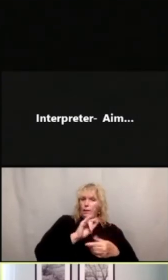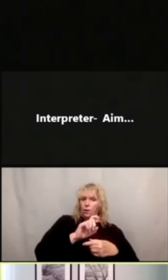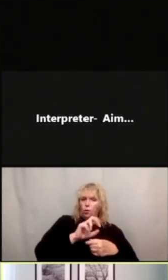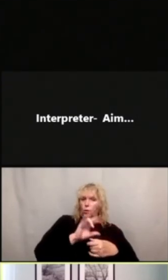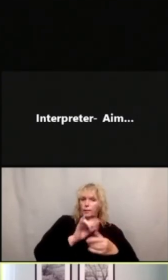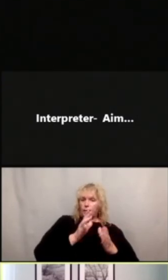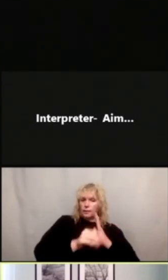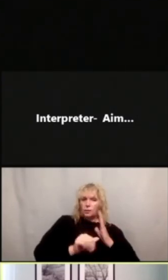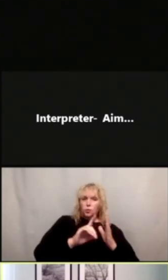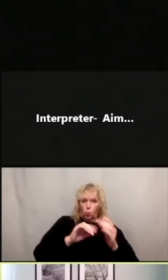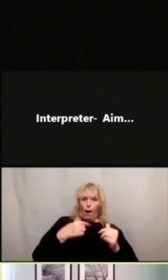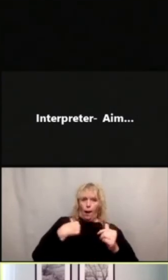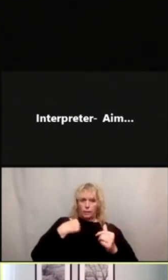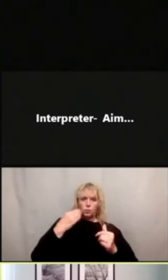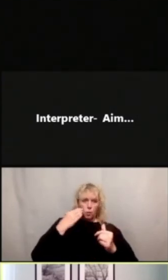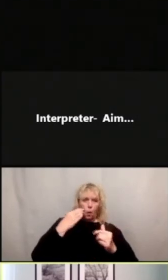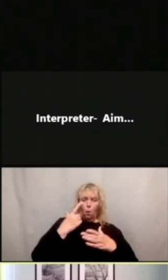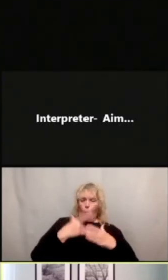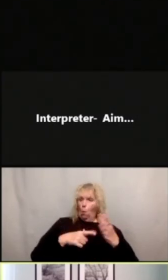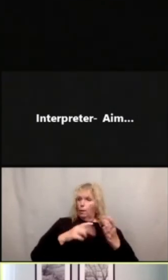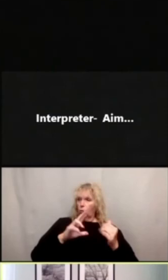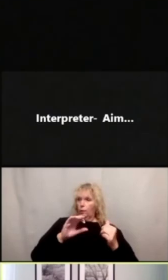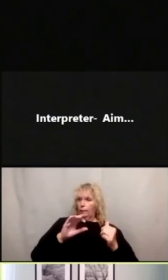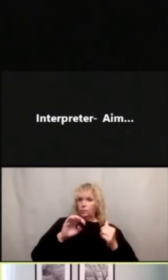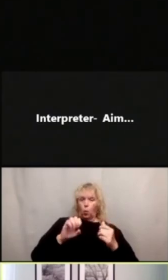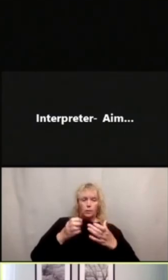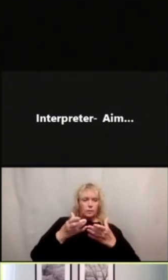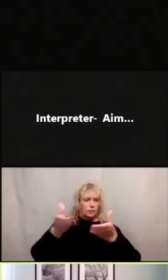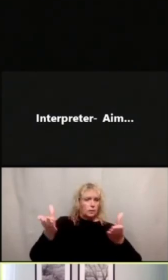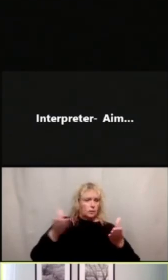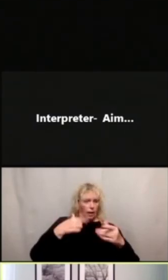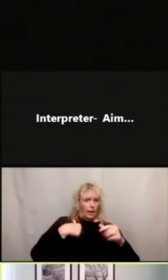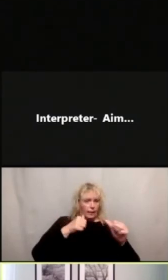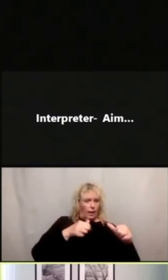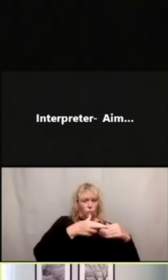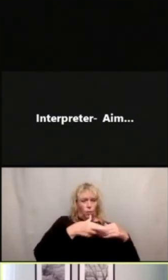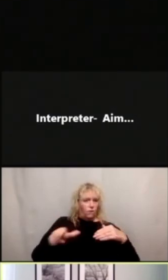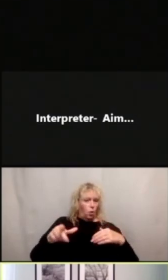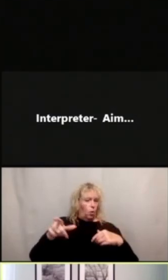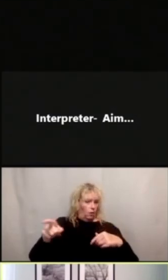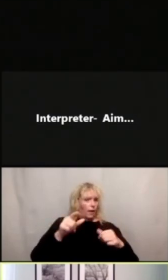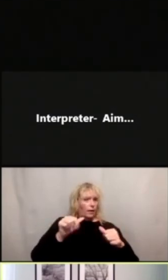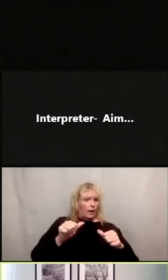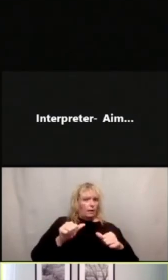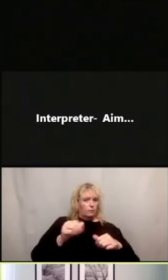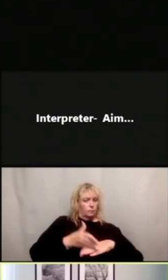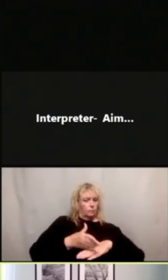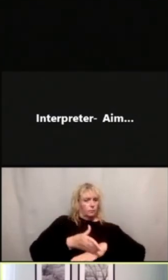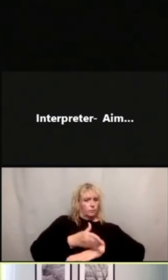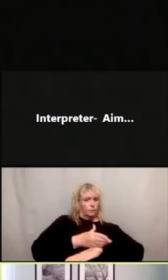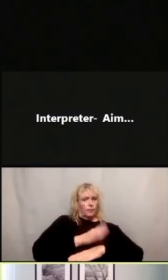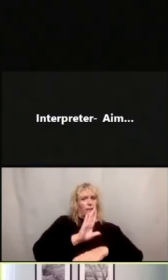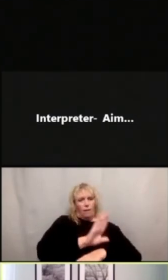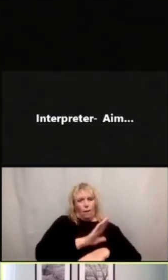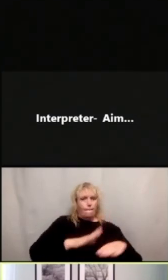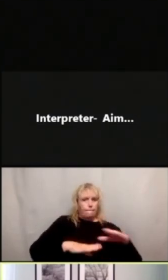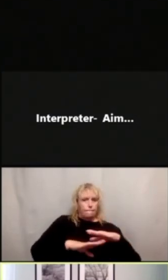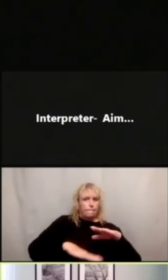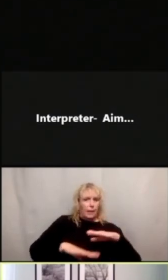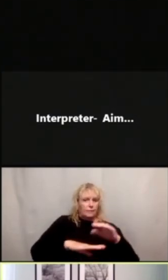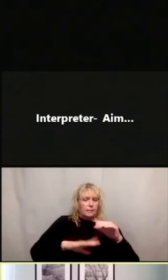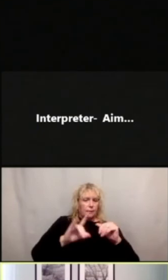the resources in your community that you can then refer them to so that they can work on improving basic literacy as well as their health